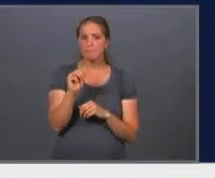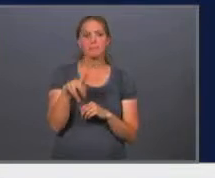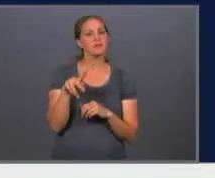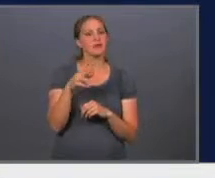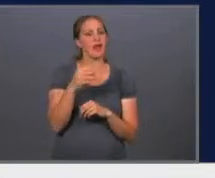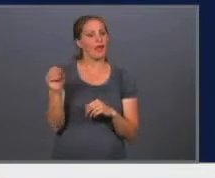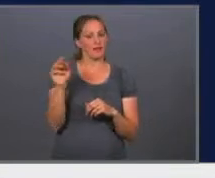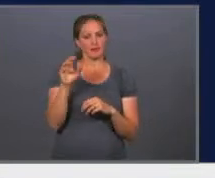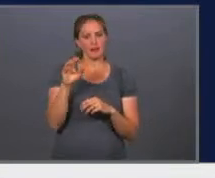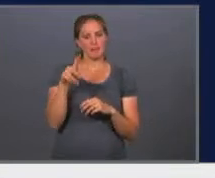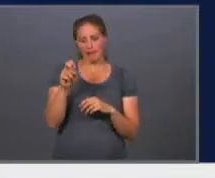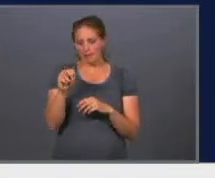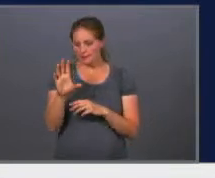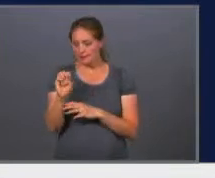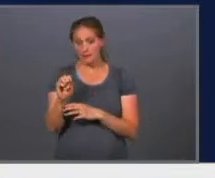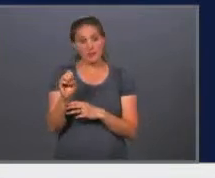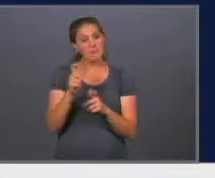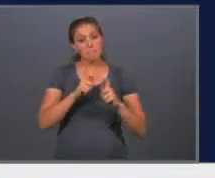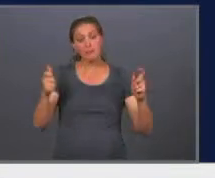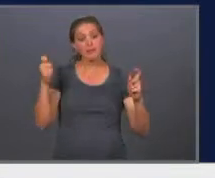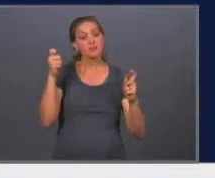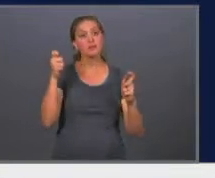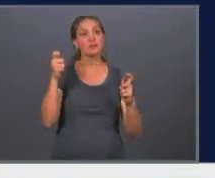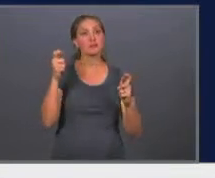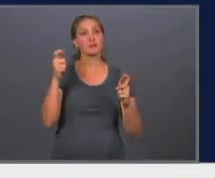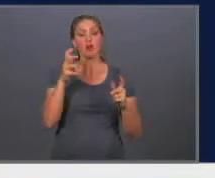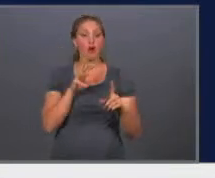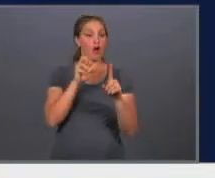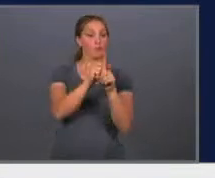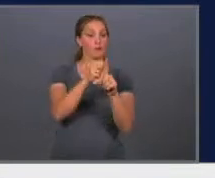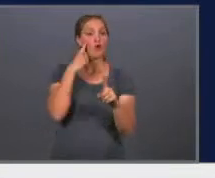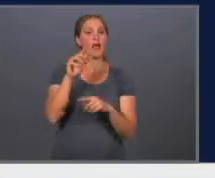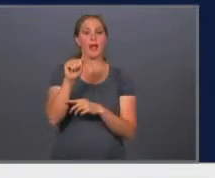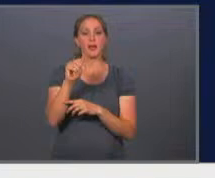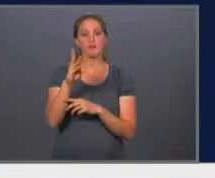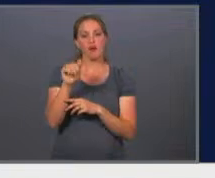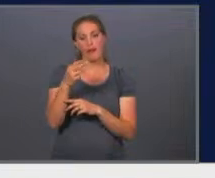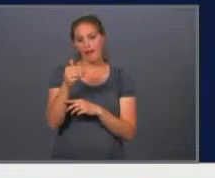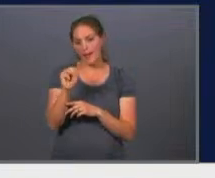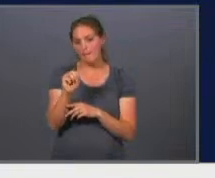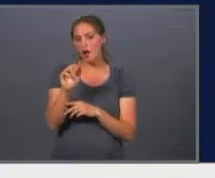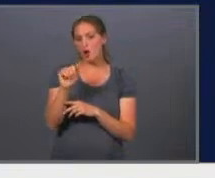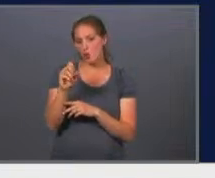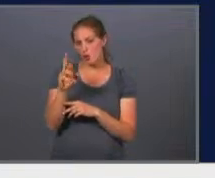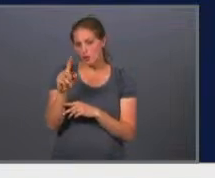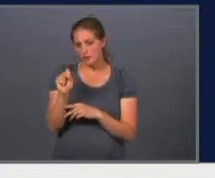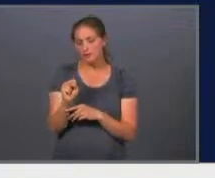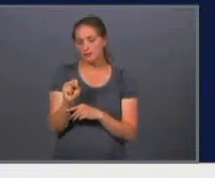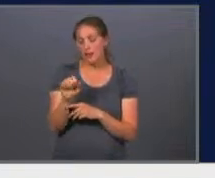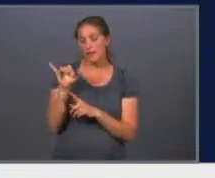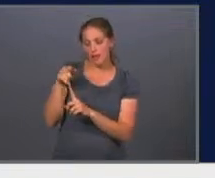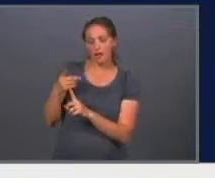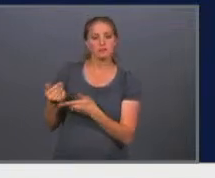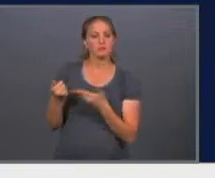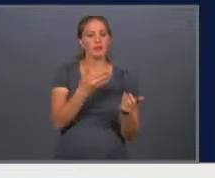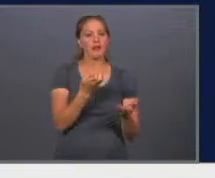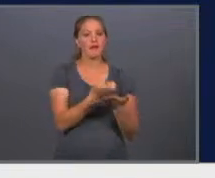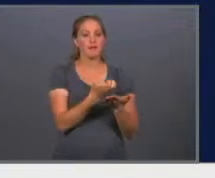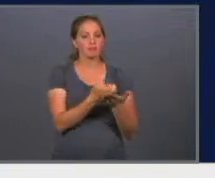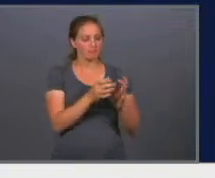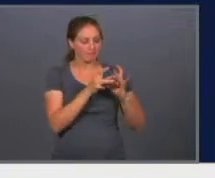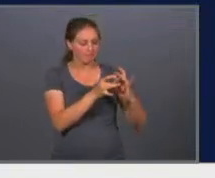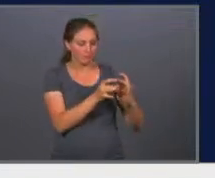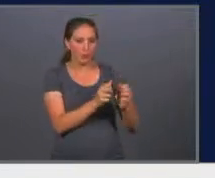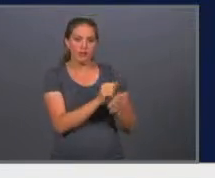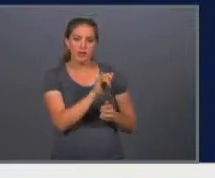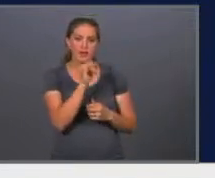Pompeo, their biggest foreign policy accomplishment was the Abraham Accords. The Abraham Accords are what provide economic relationships between